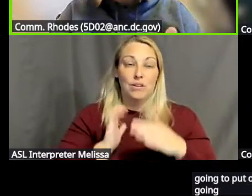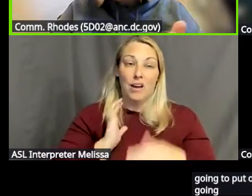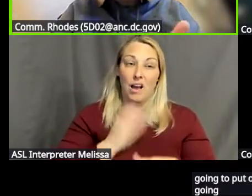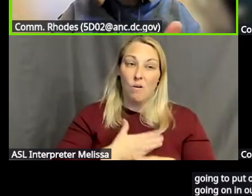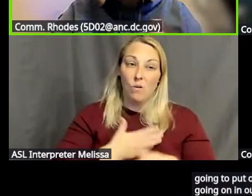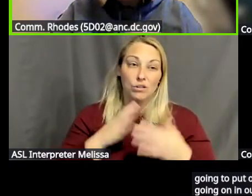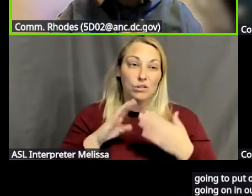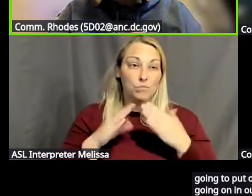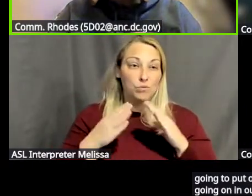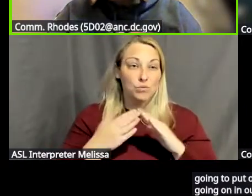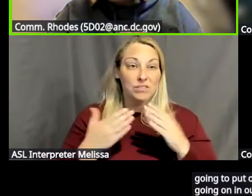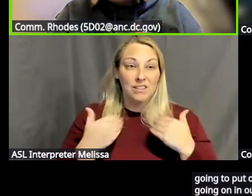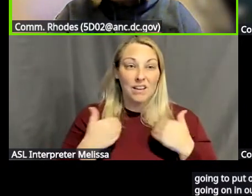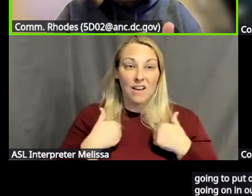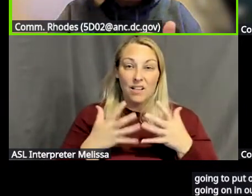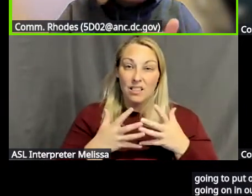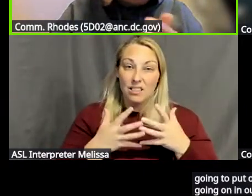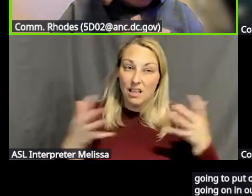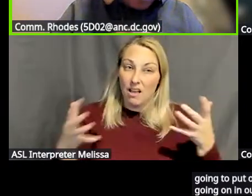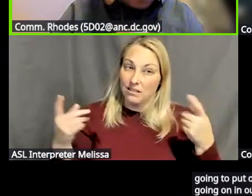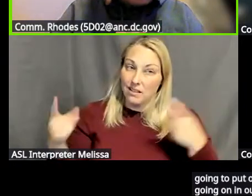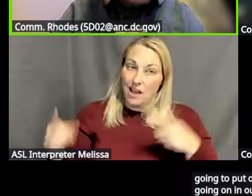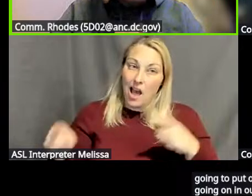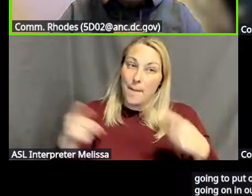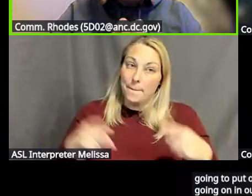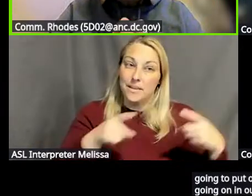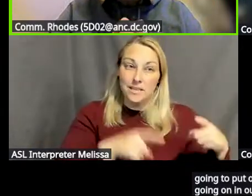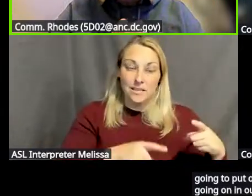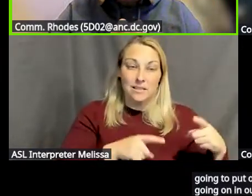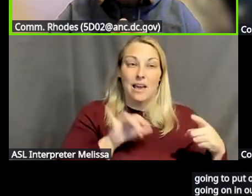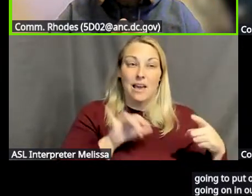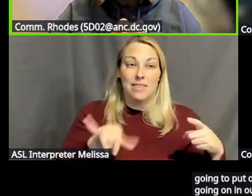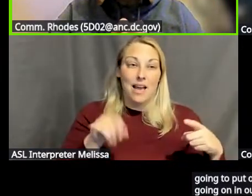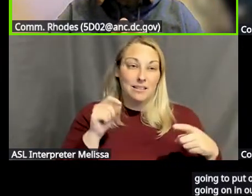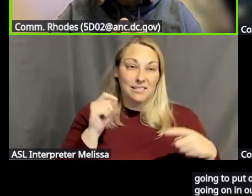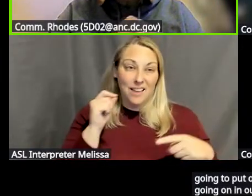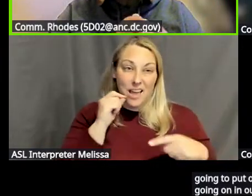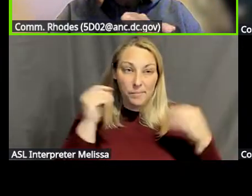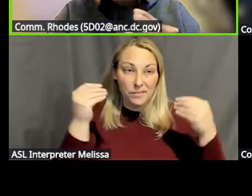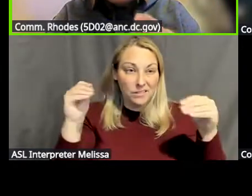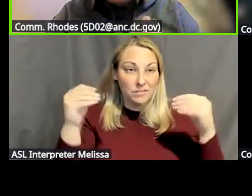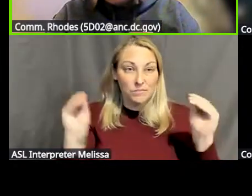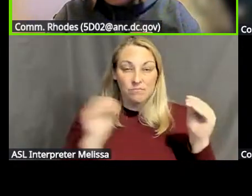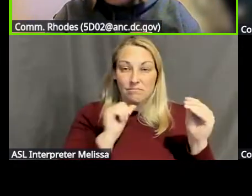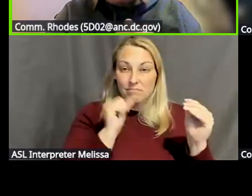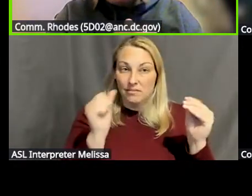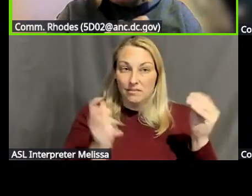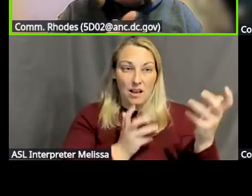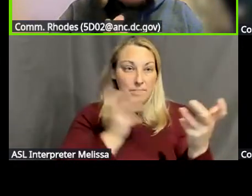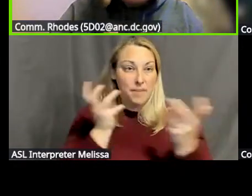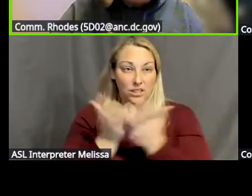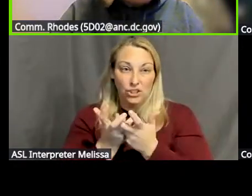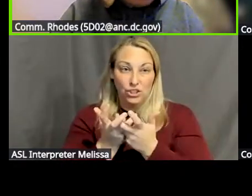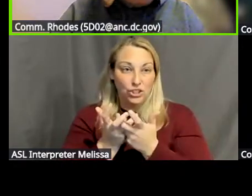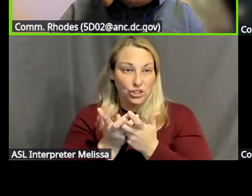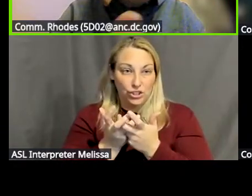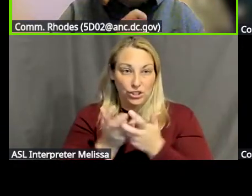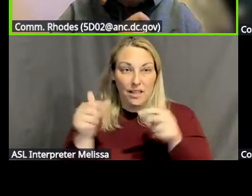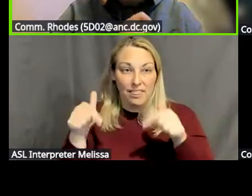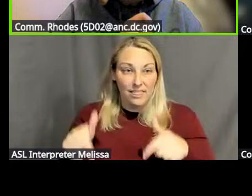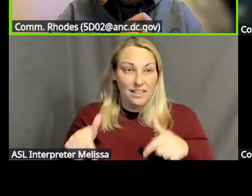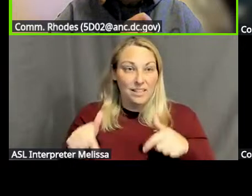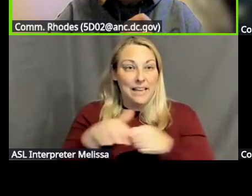community, and the cannabis dispensary just don't match. Um, our community is 151 years